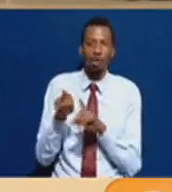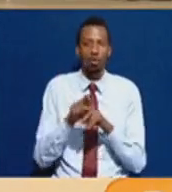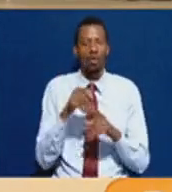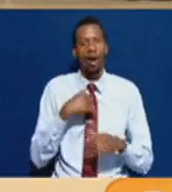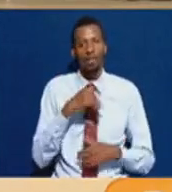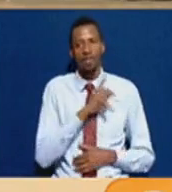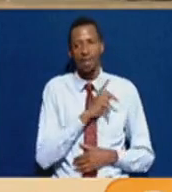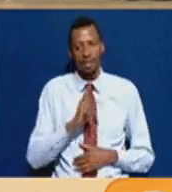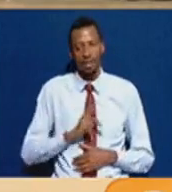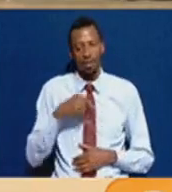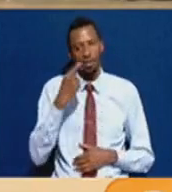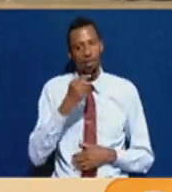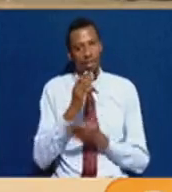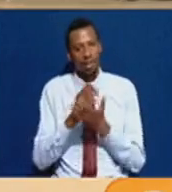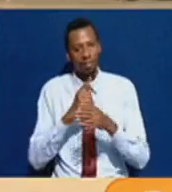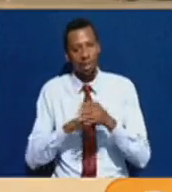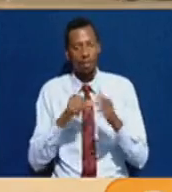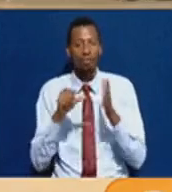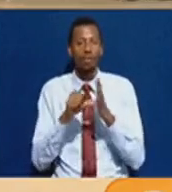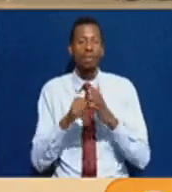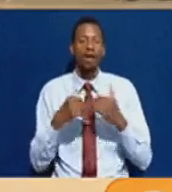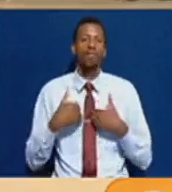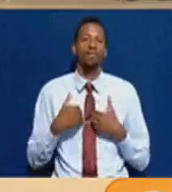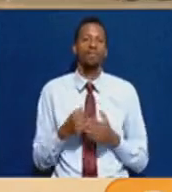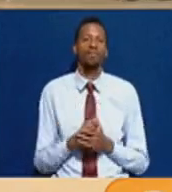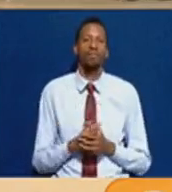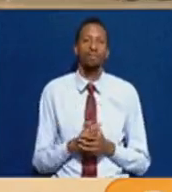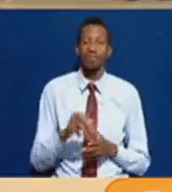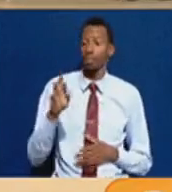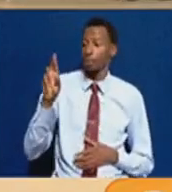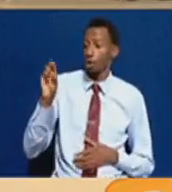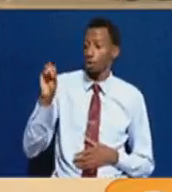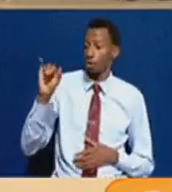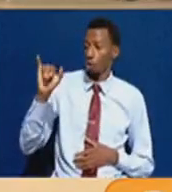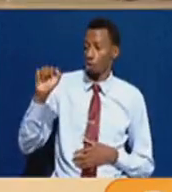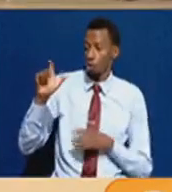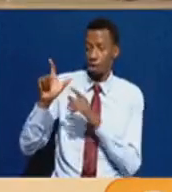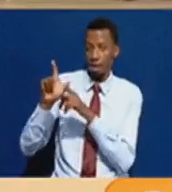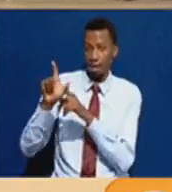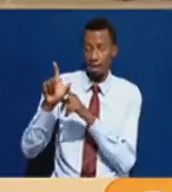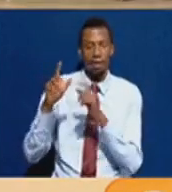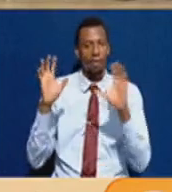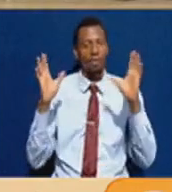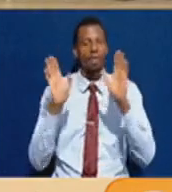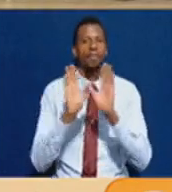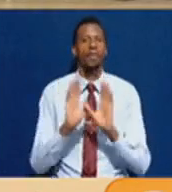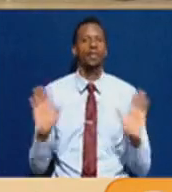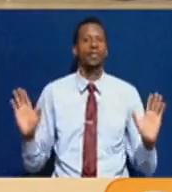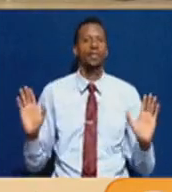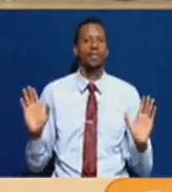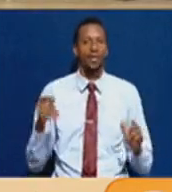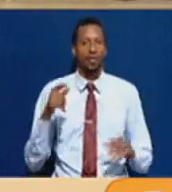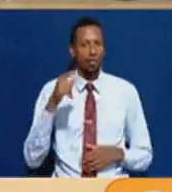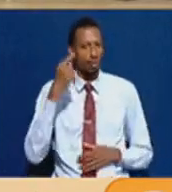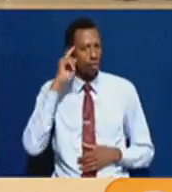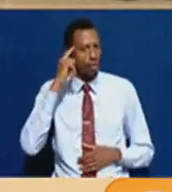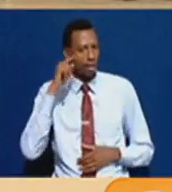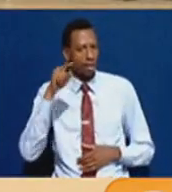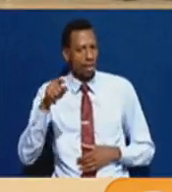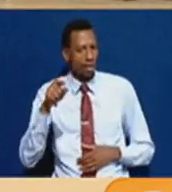trouble. So royalty is ceremonial. And it sounds like a good